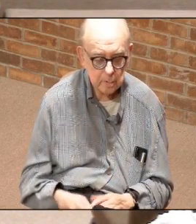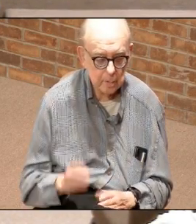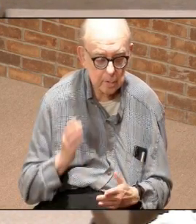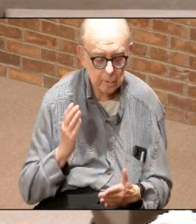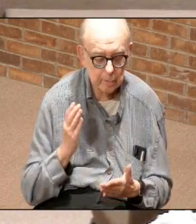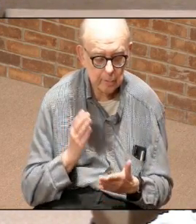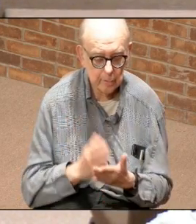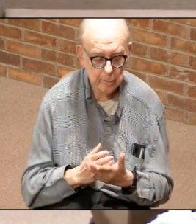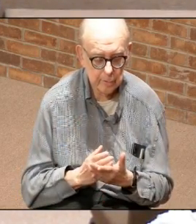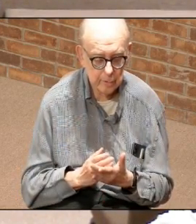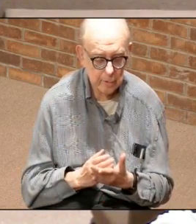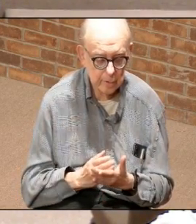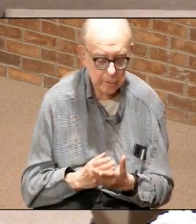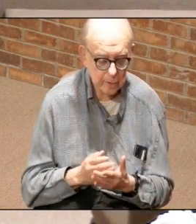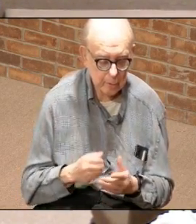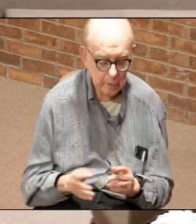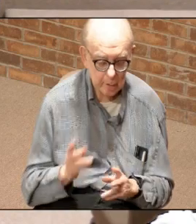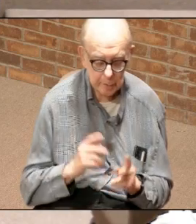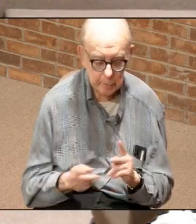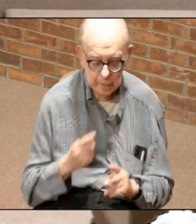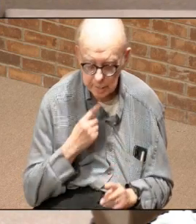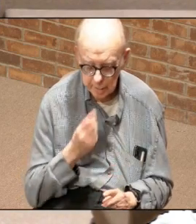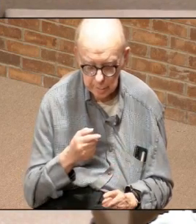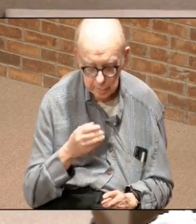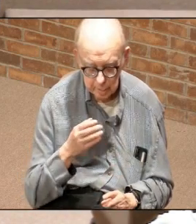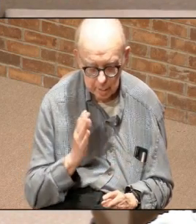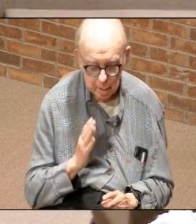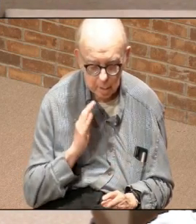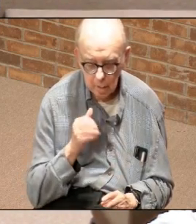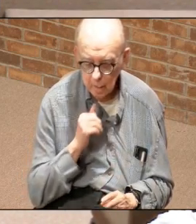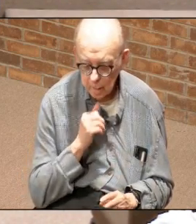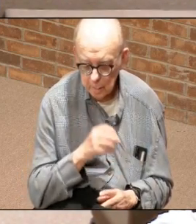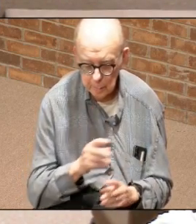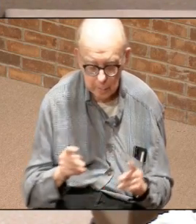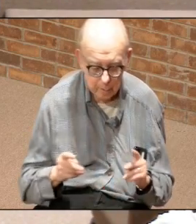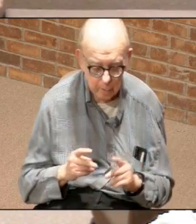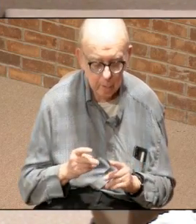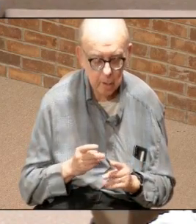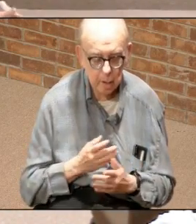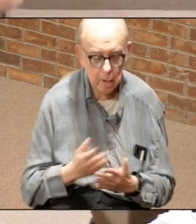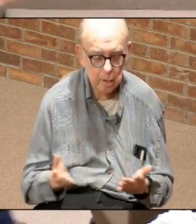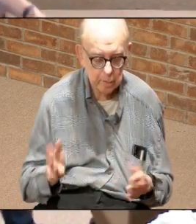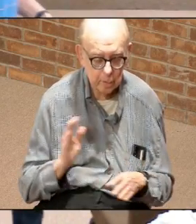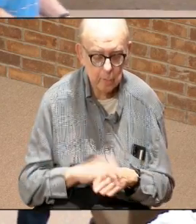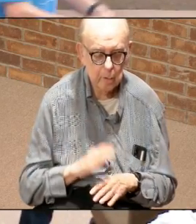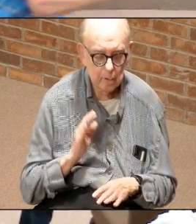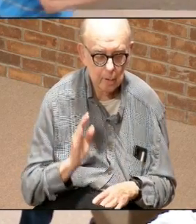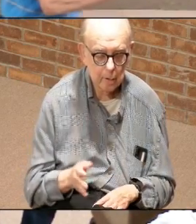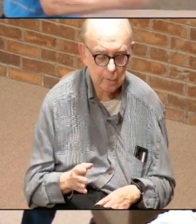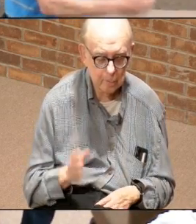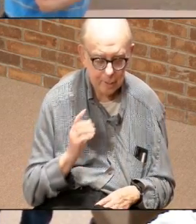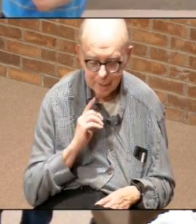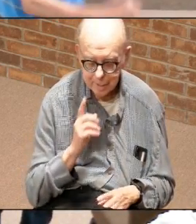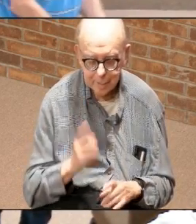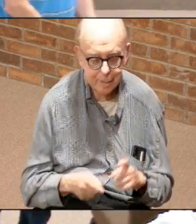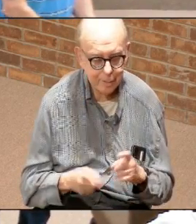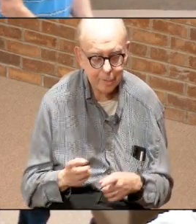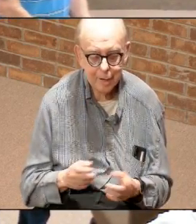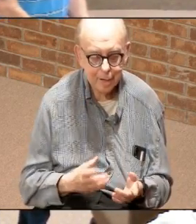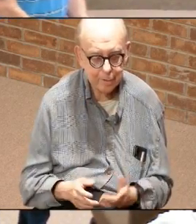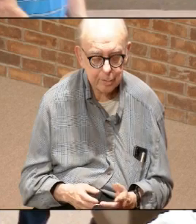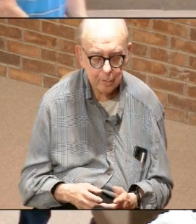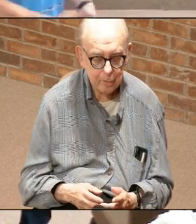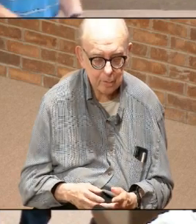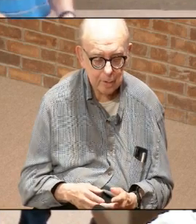Quit letting people tell you that God will not place anything on you that you can't